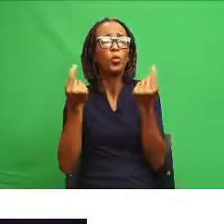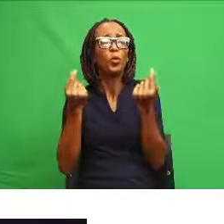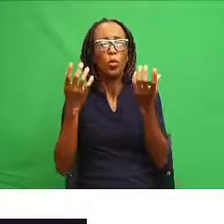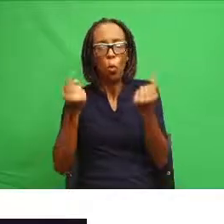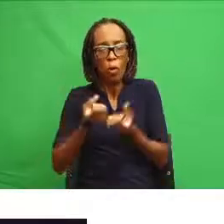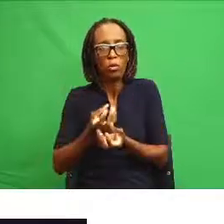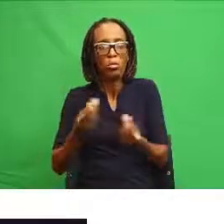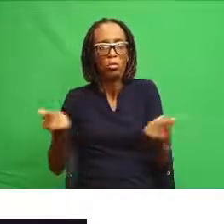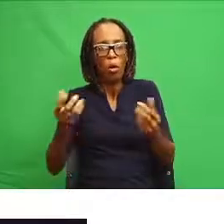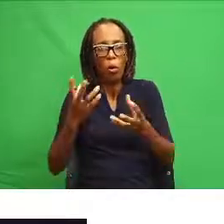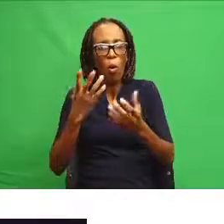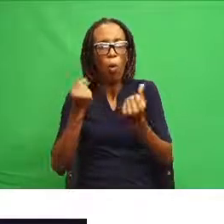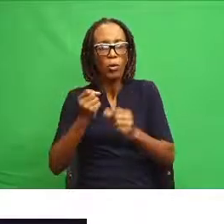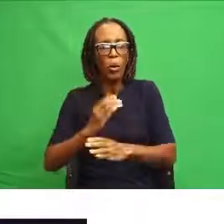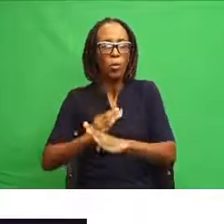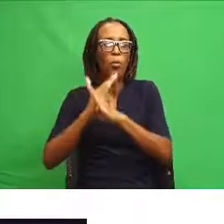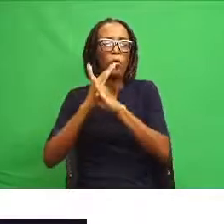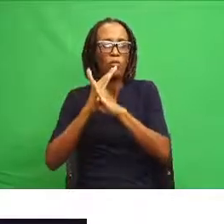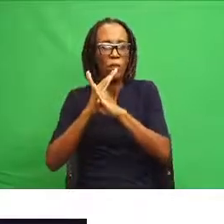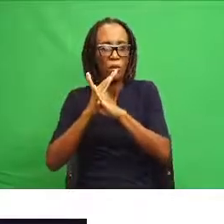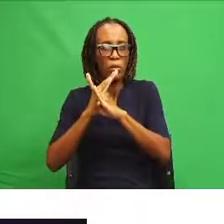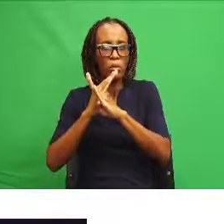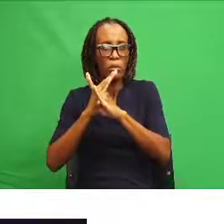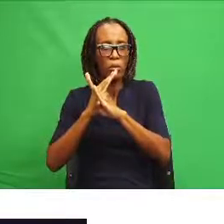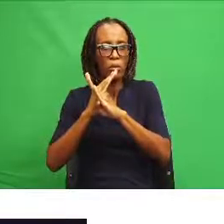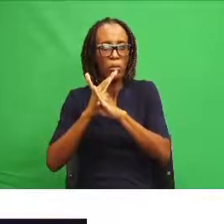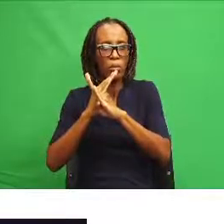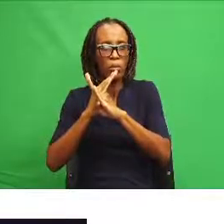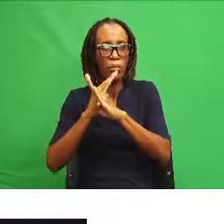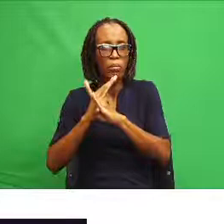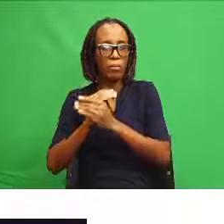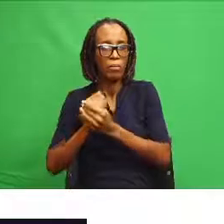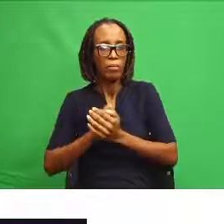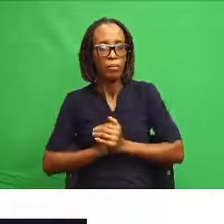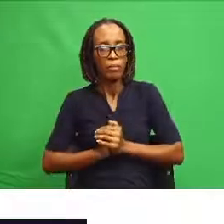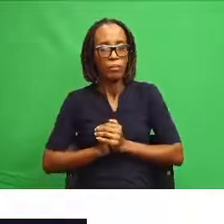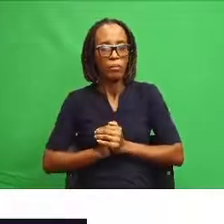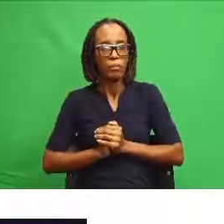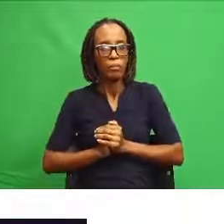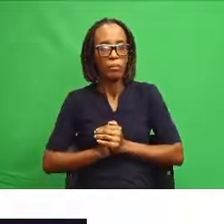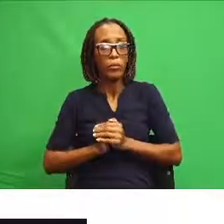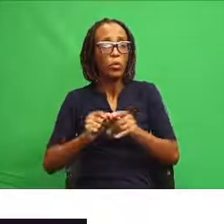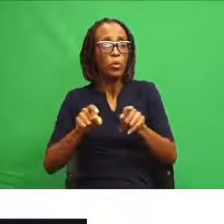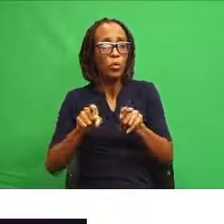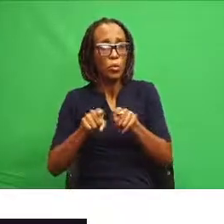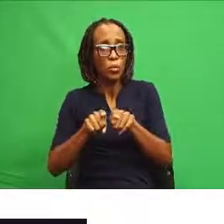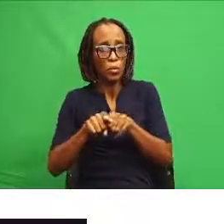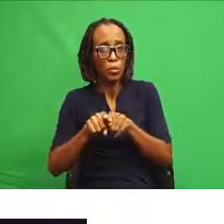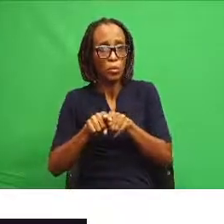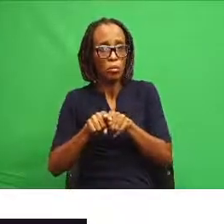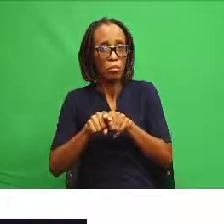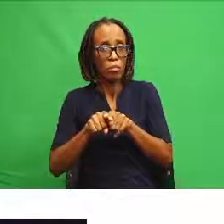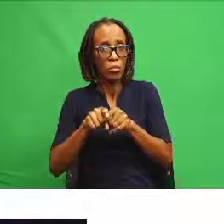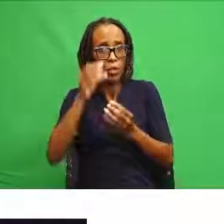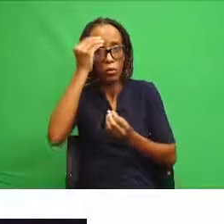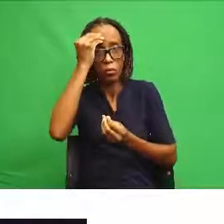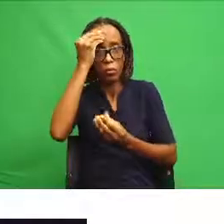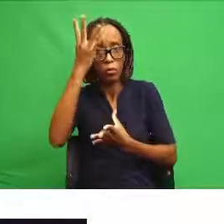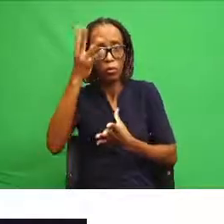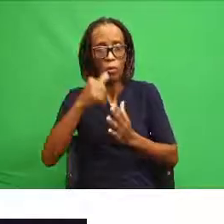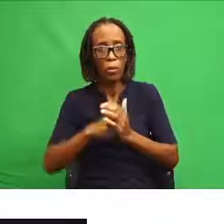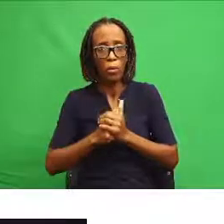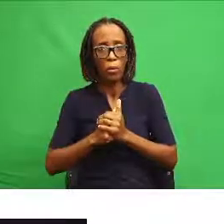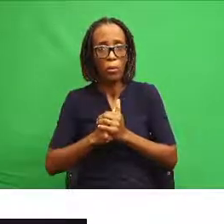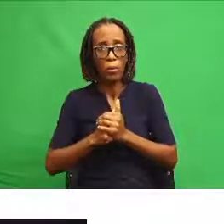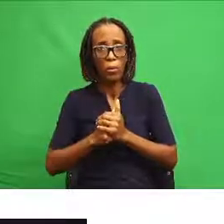towards the prevention of elder abuse in all forms. Further to this, it must be noted that the number of elder